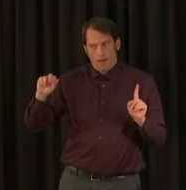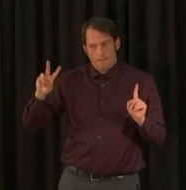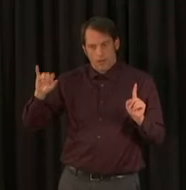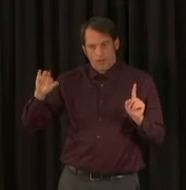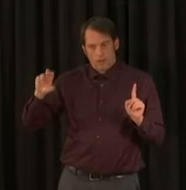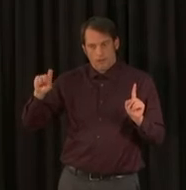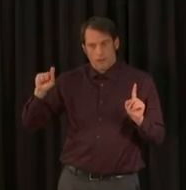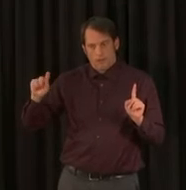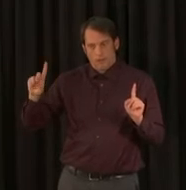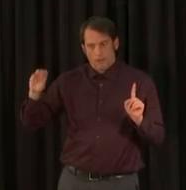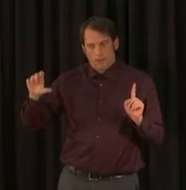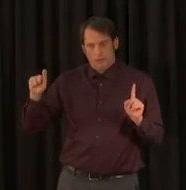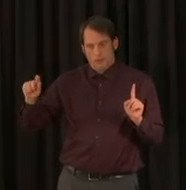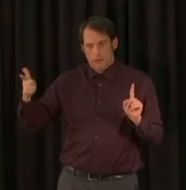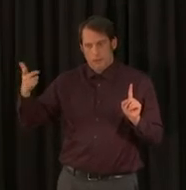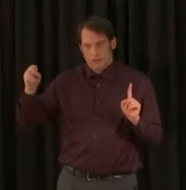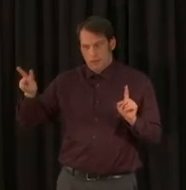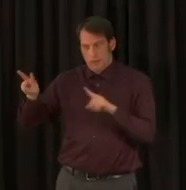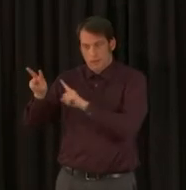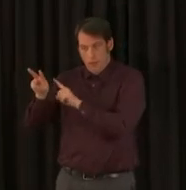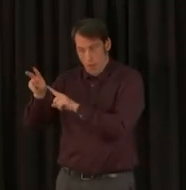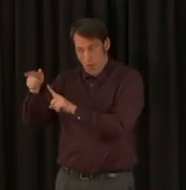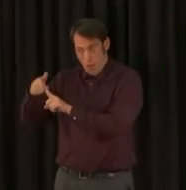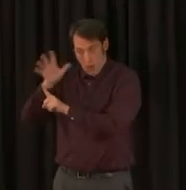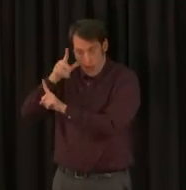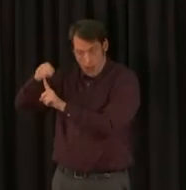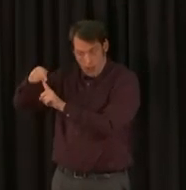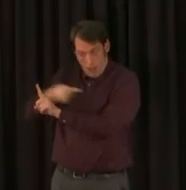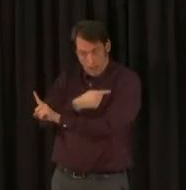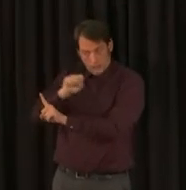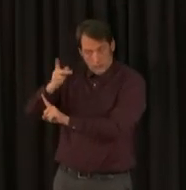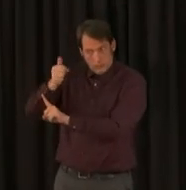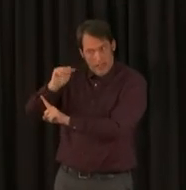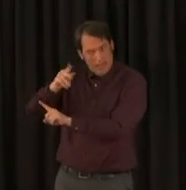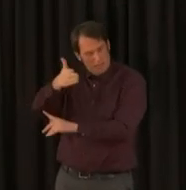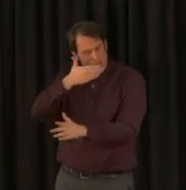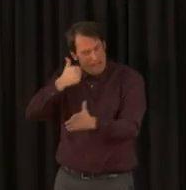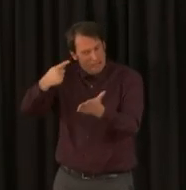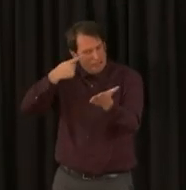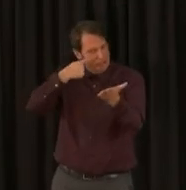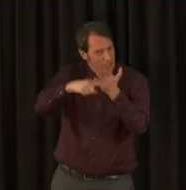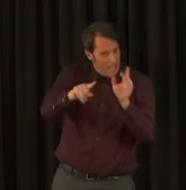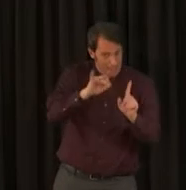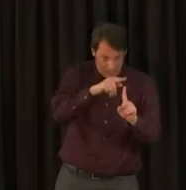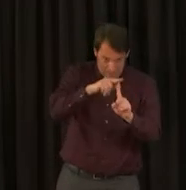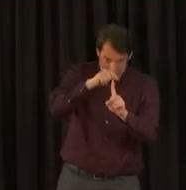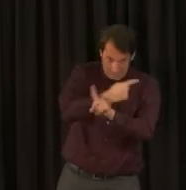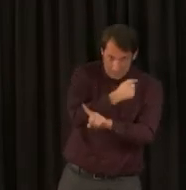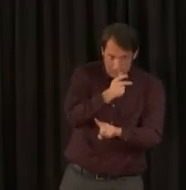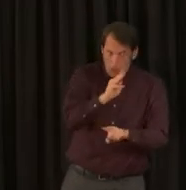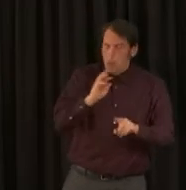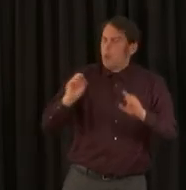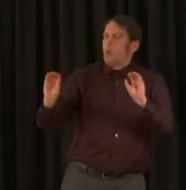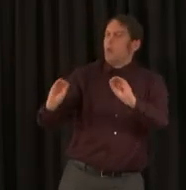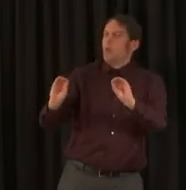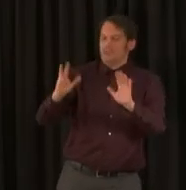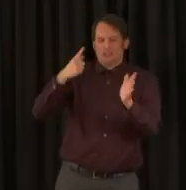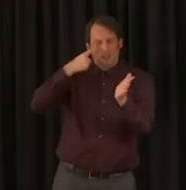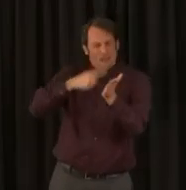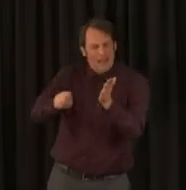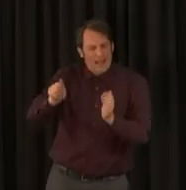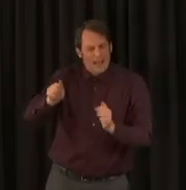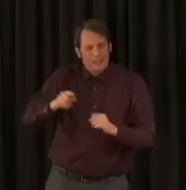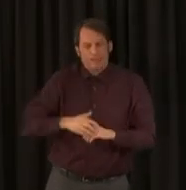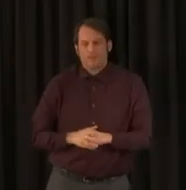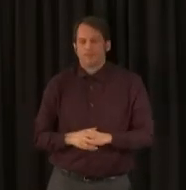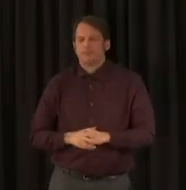spam. But did want to let Frank and others who inquired about those who received PUA assistance. DMPED is making a pivot